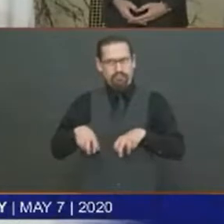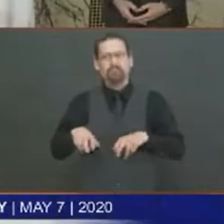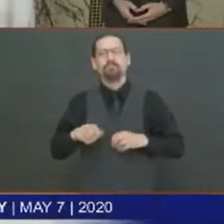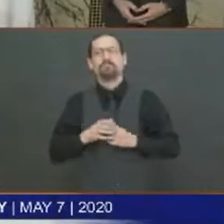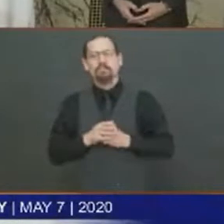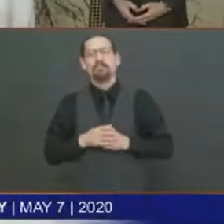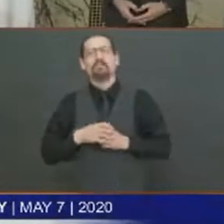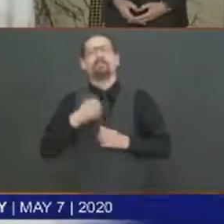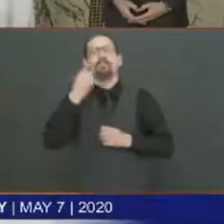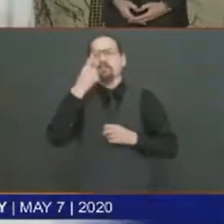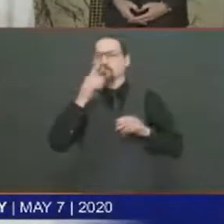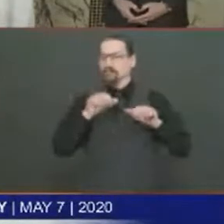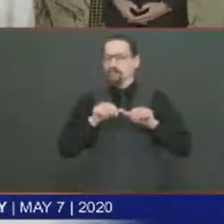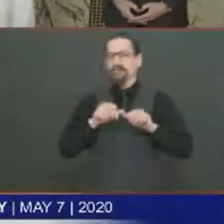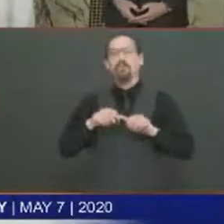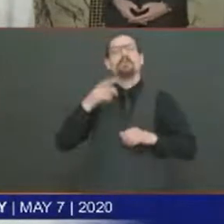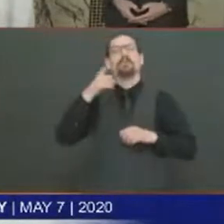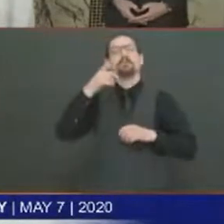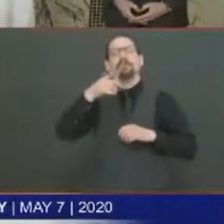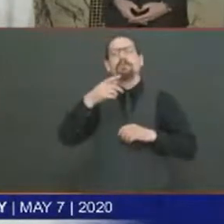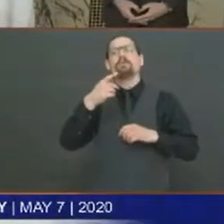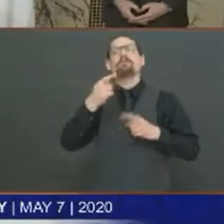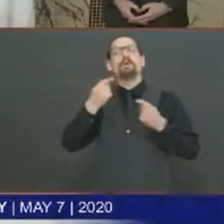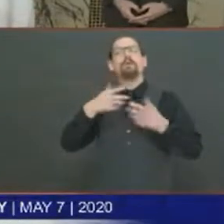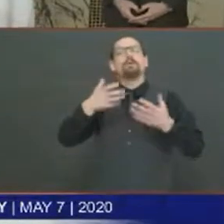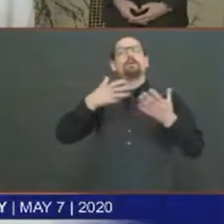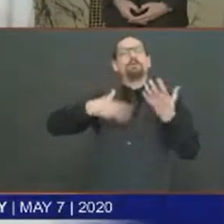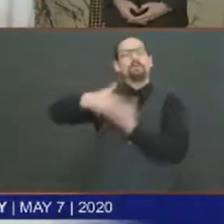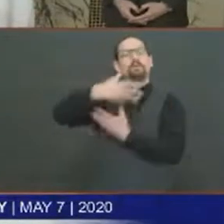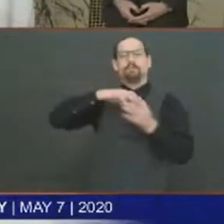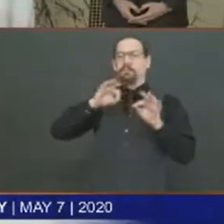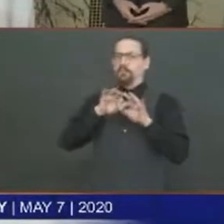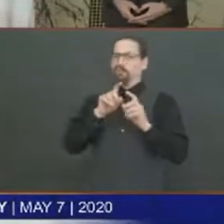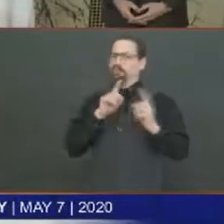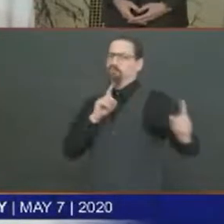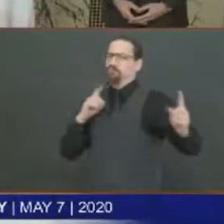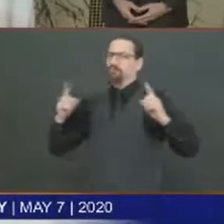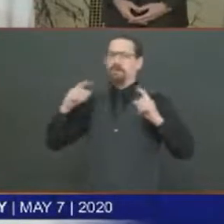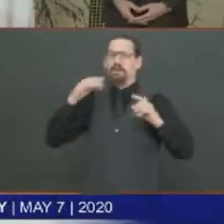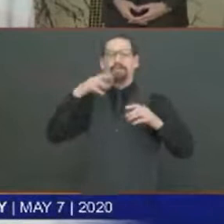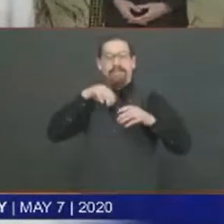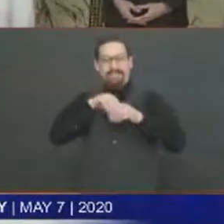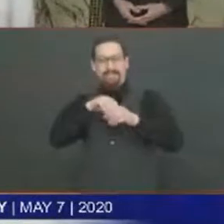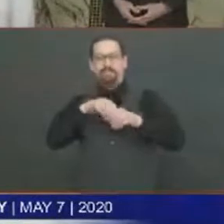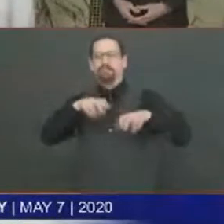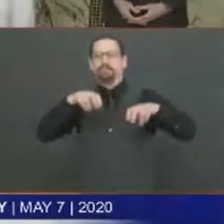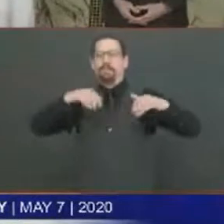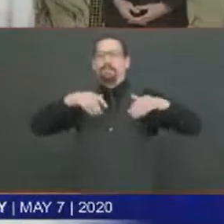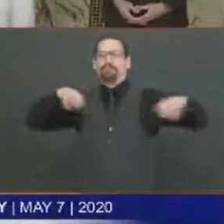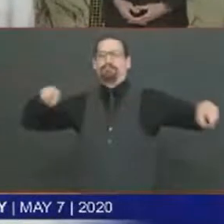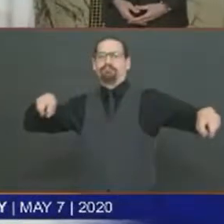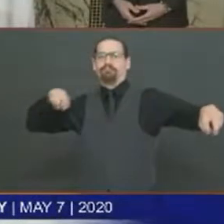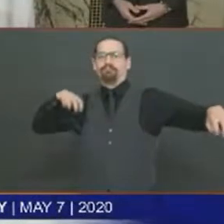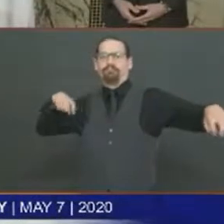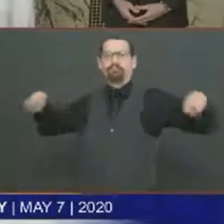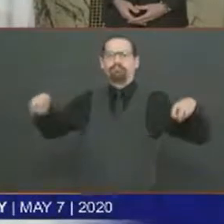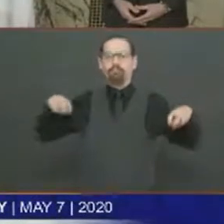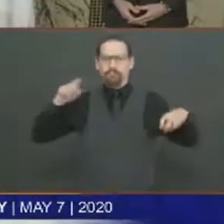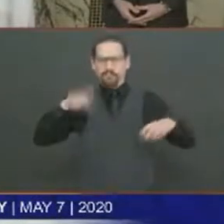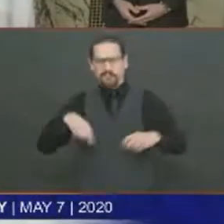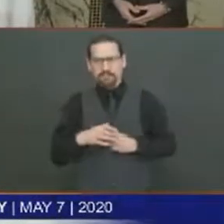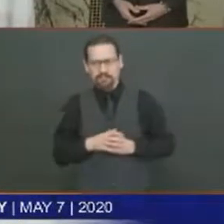distanced. Same thing, we've been working hand in glove hard with members of the faith